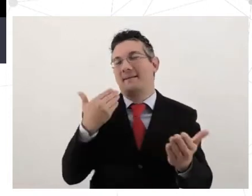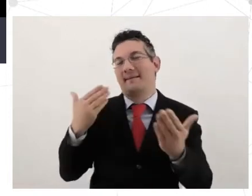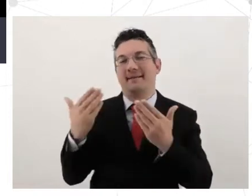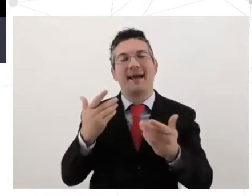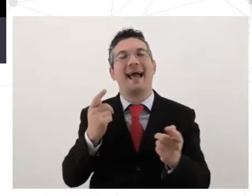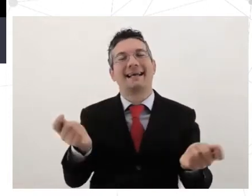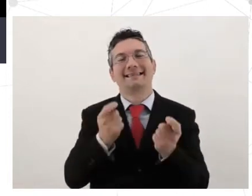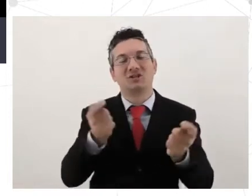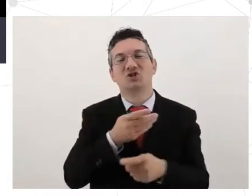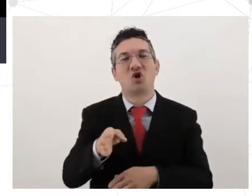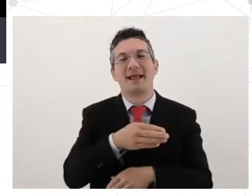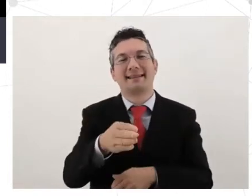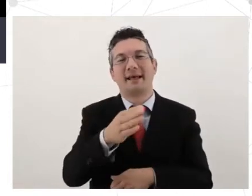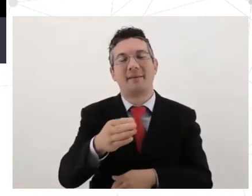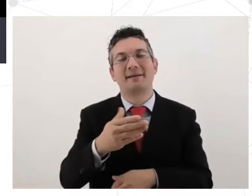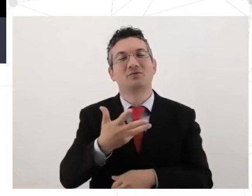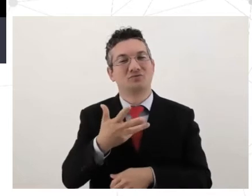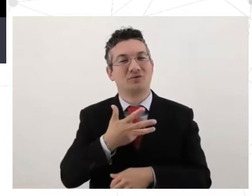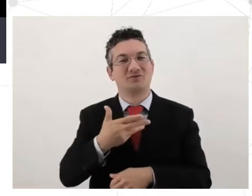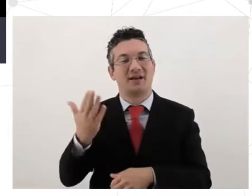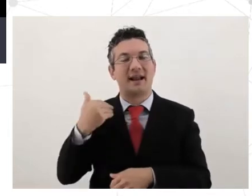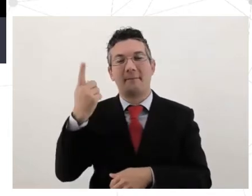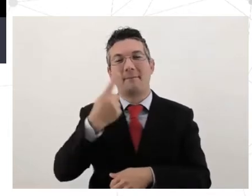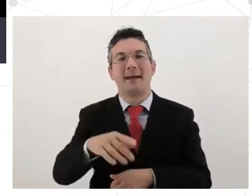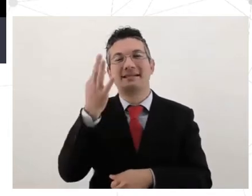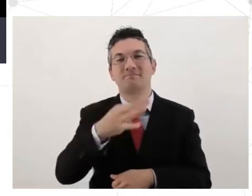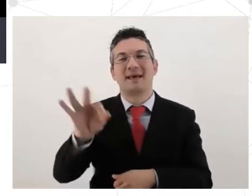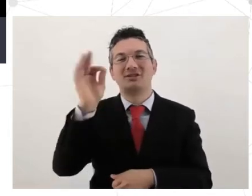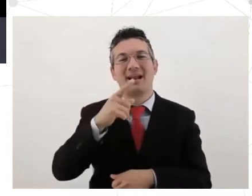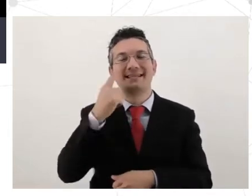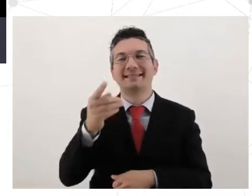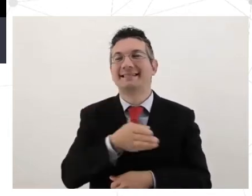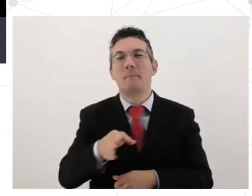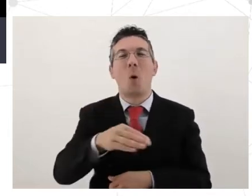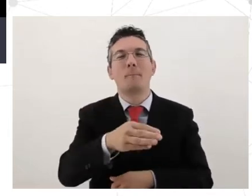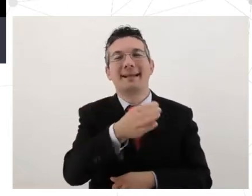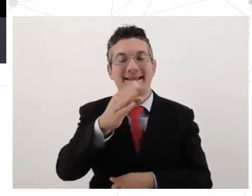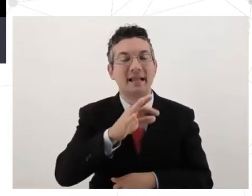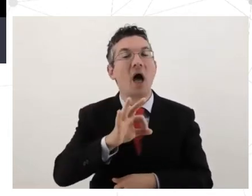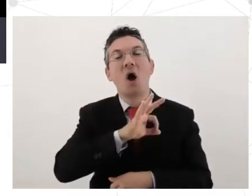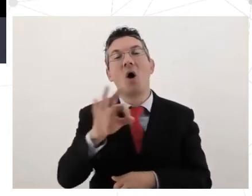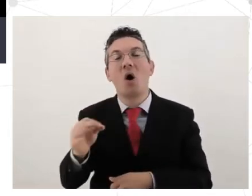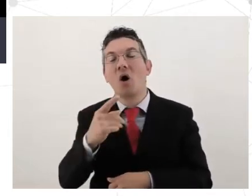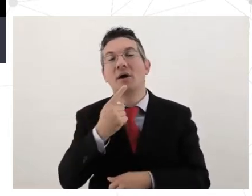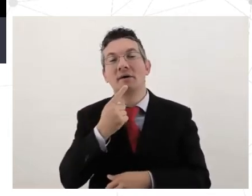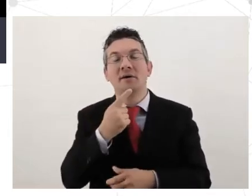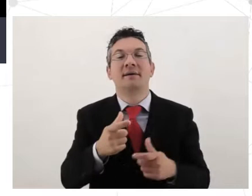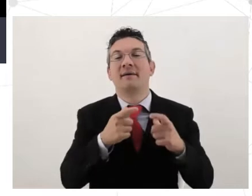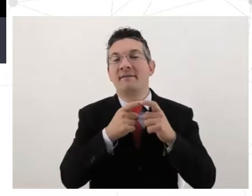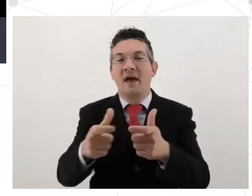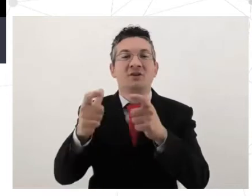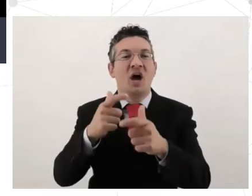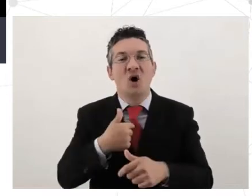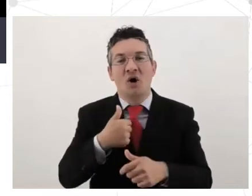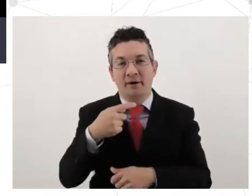The newest feature that we just had a video on, really the preview, street preview, allows